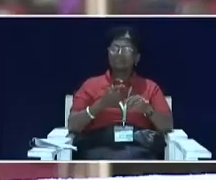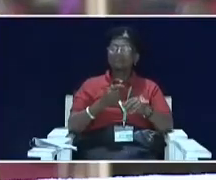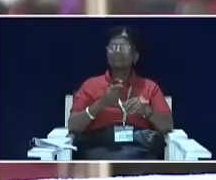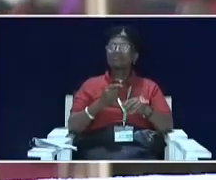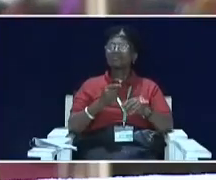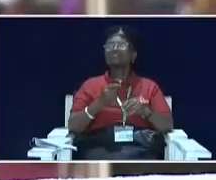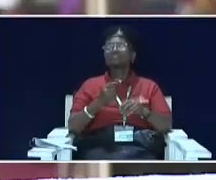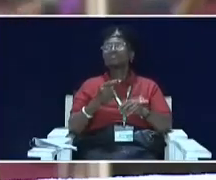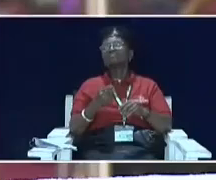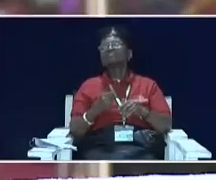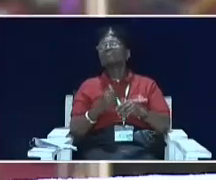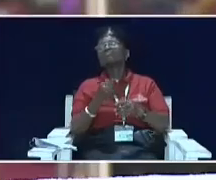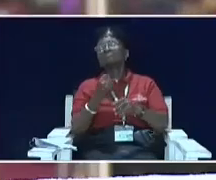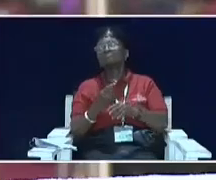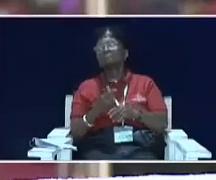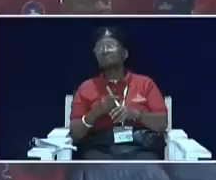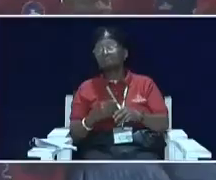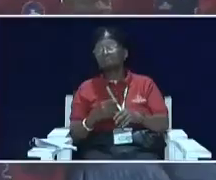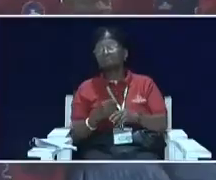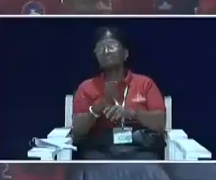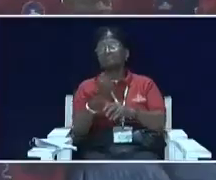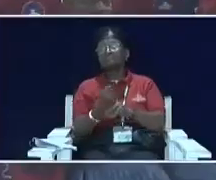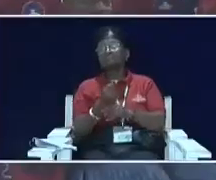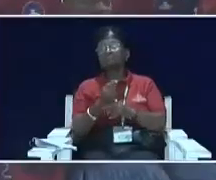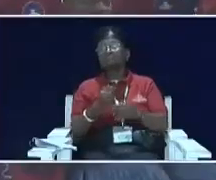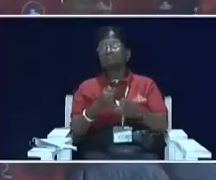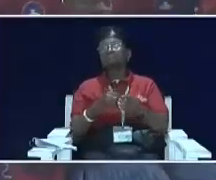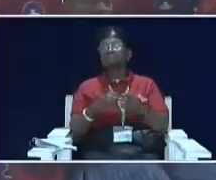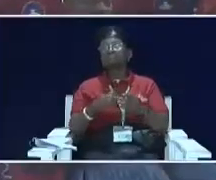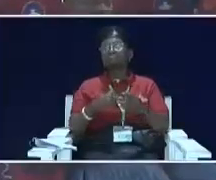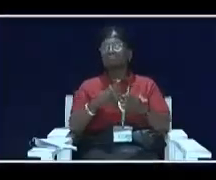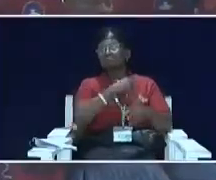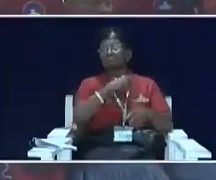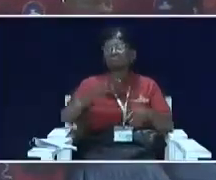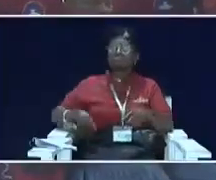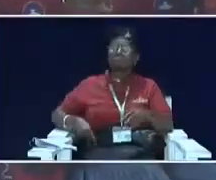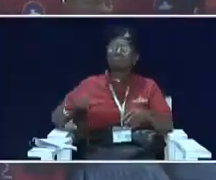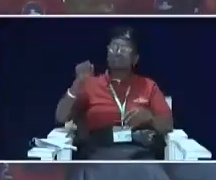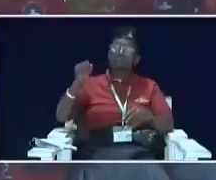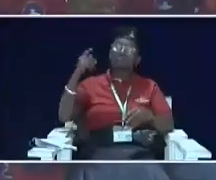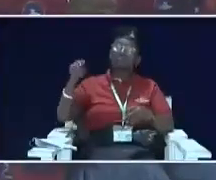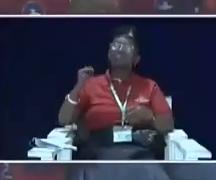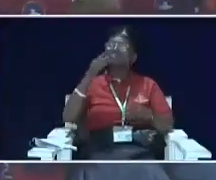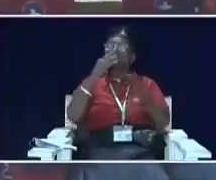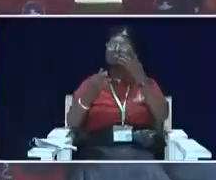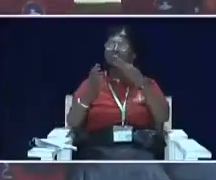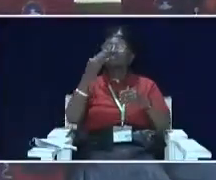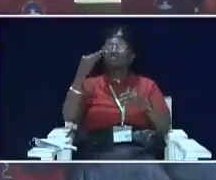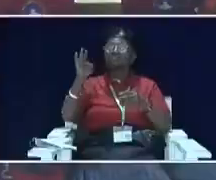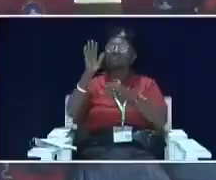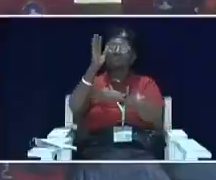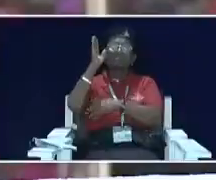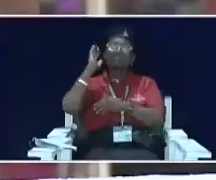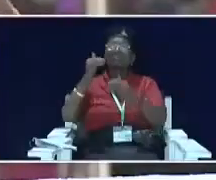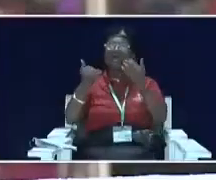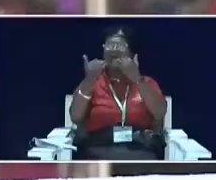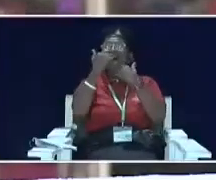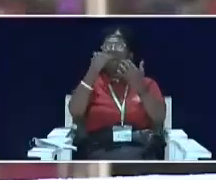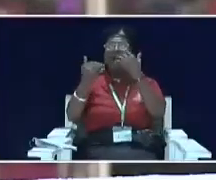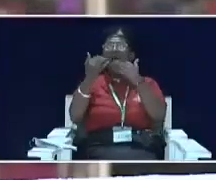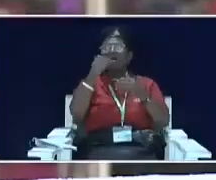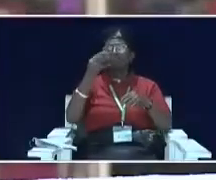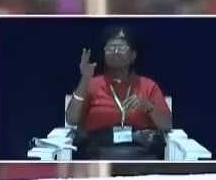consume them. Yeah. Because